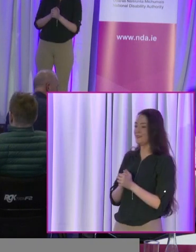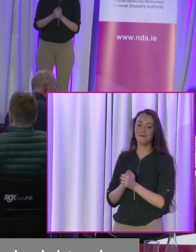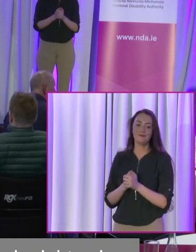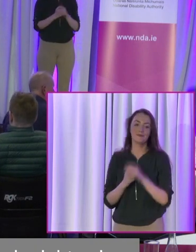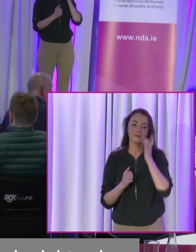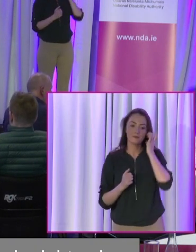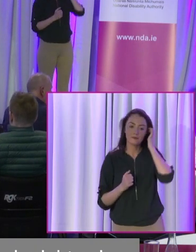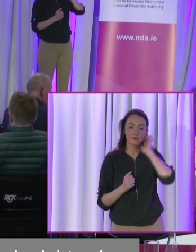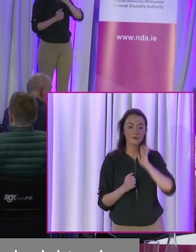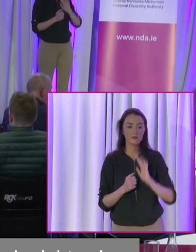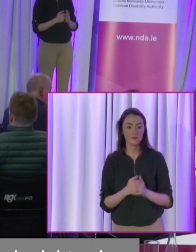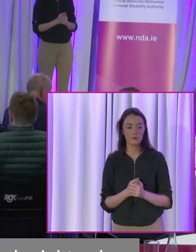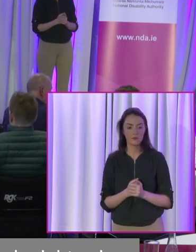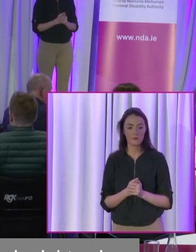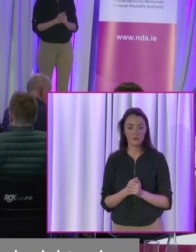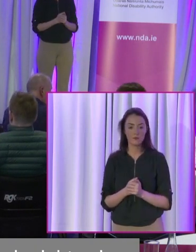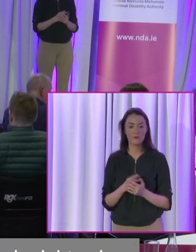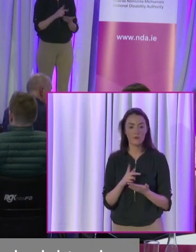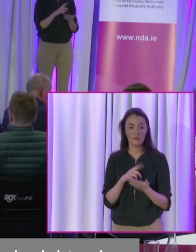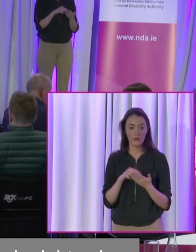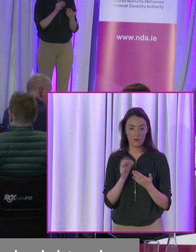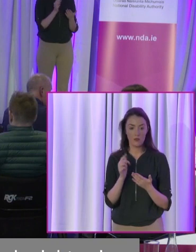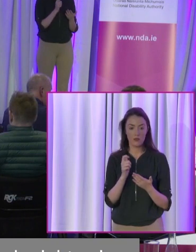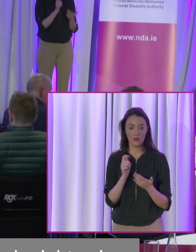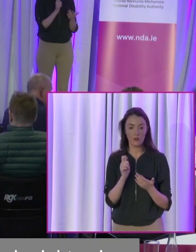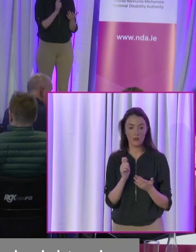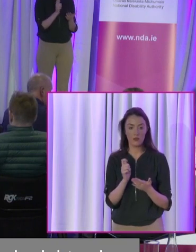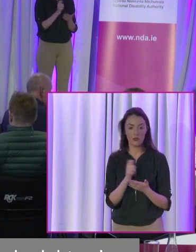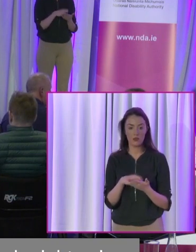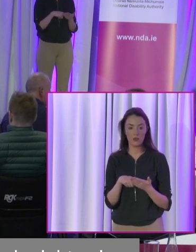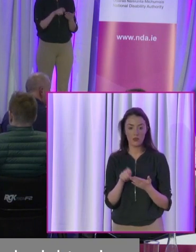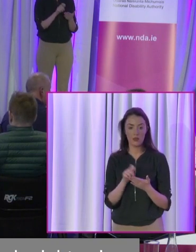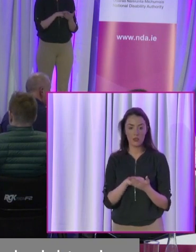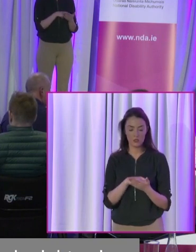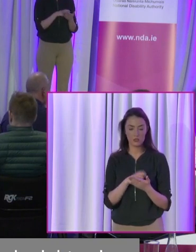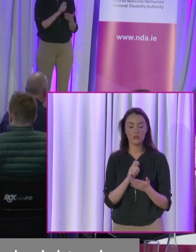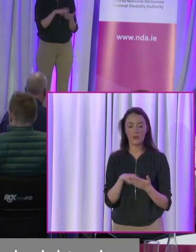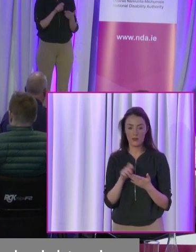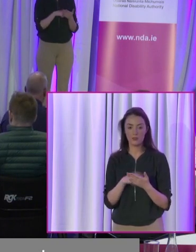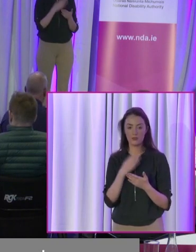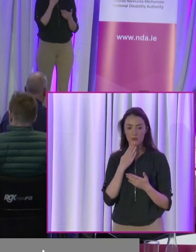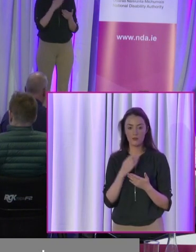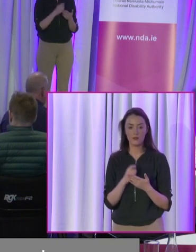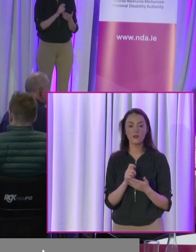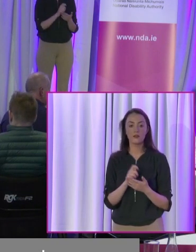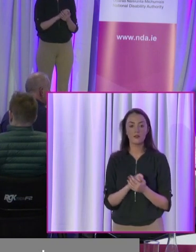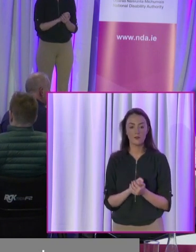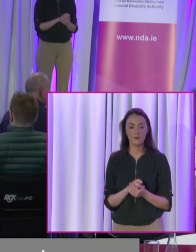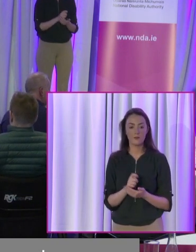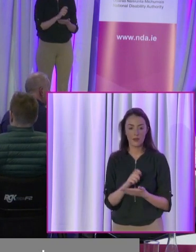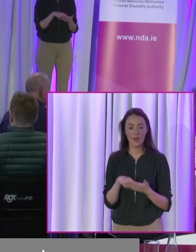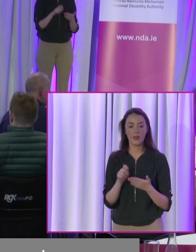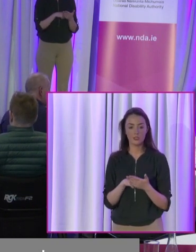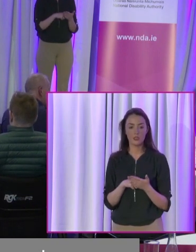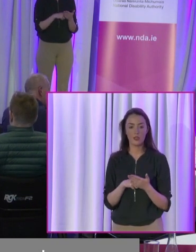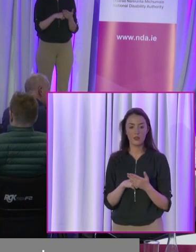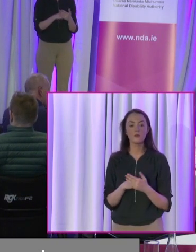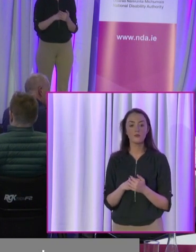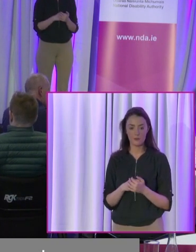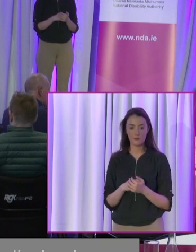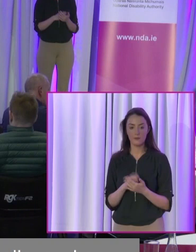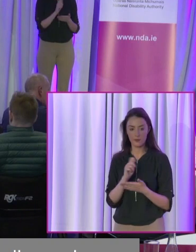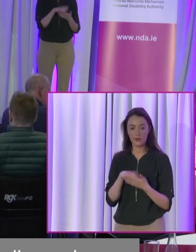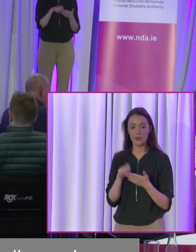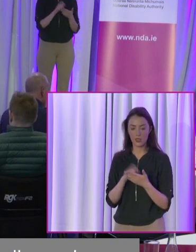Apologies. You're sitting on the agenda there, so we might need to hang on to that. I just couldn't believe when you said that only